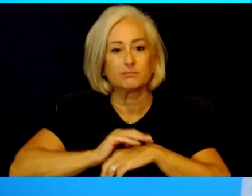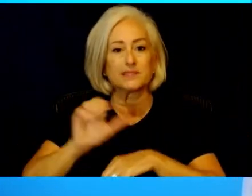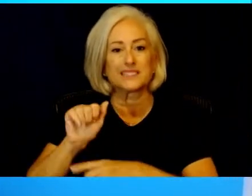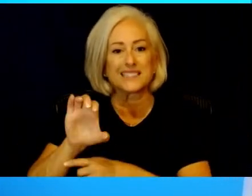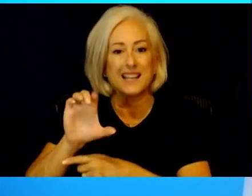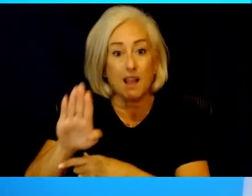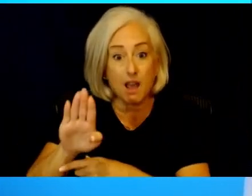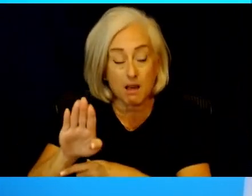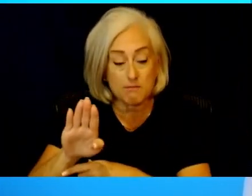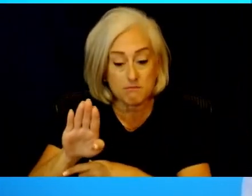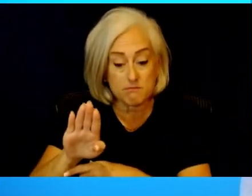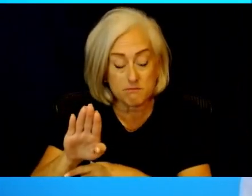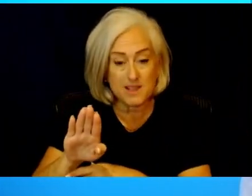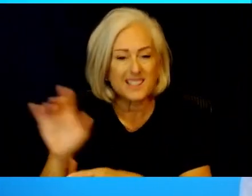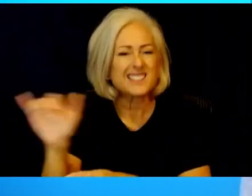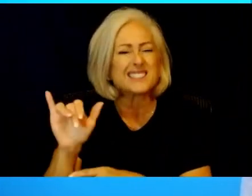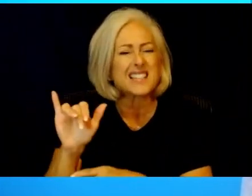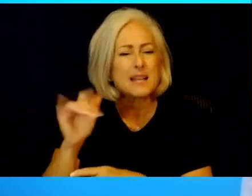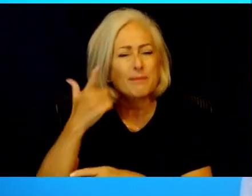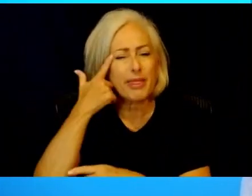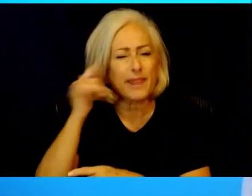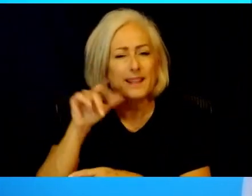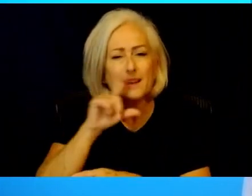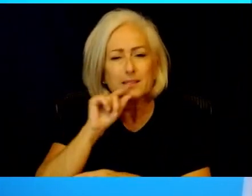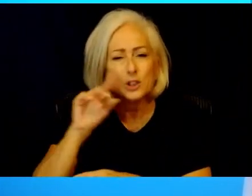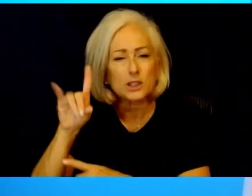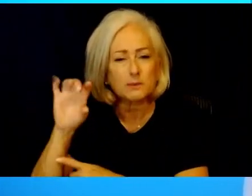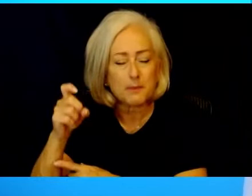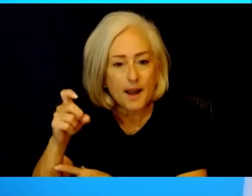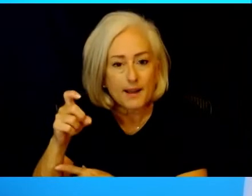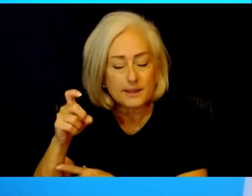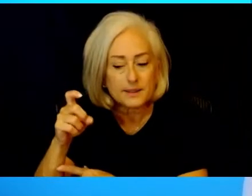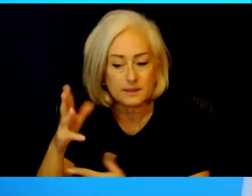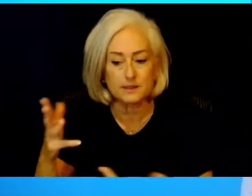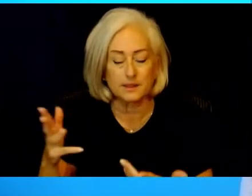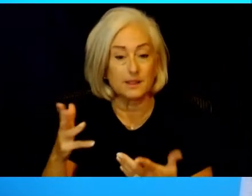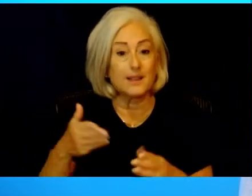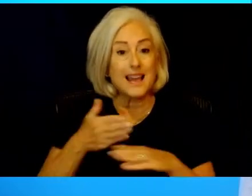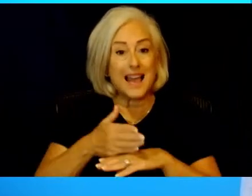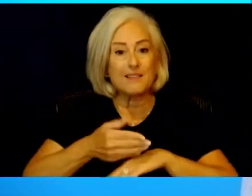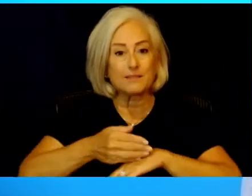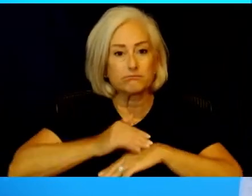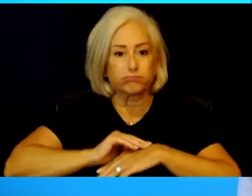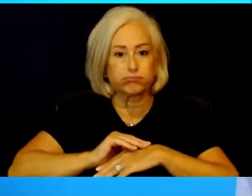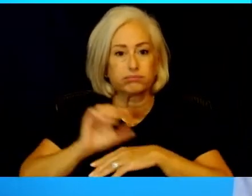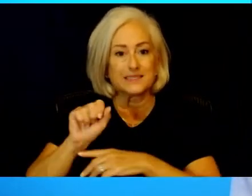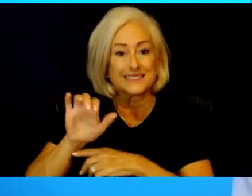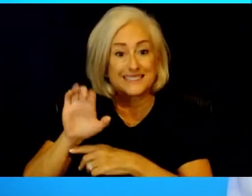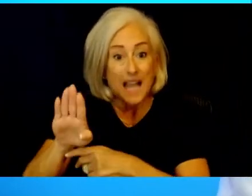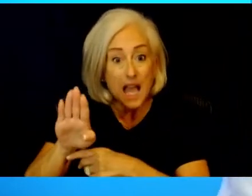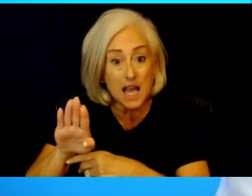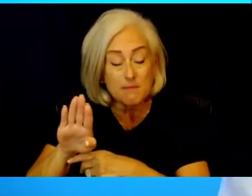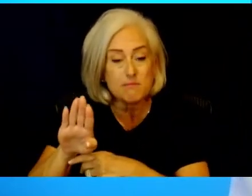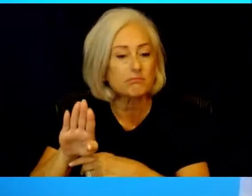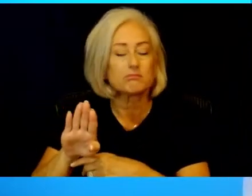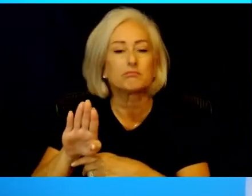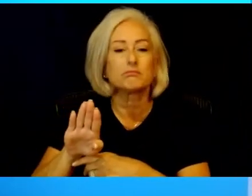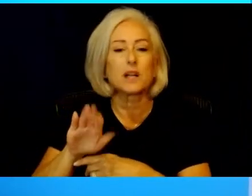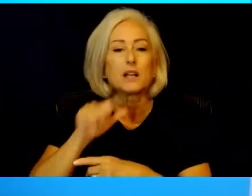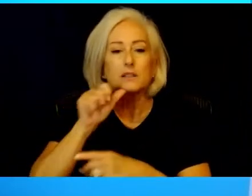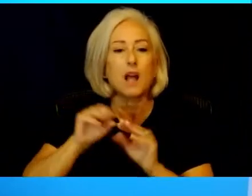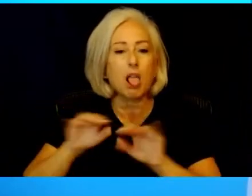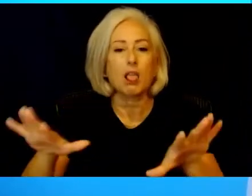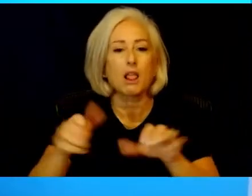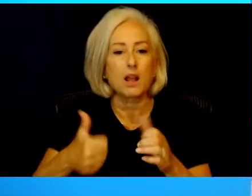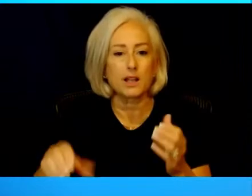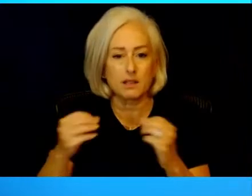longer contagious. But they can be very painful, and it can cause people a lot of pain, certainly affect your quality of life for those 2 to 3 weeks